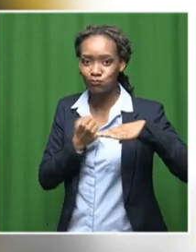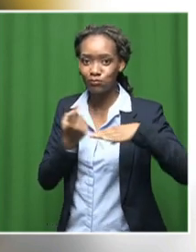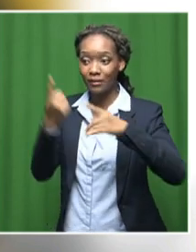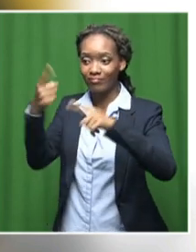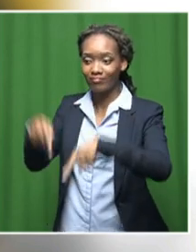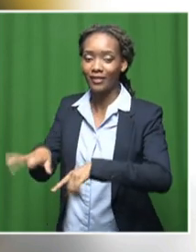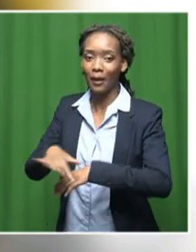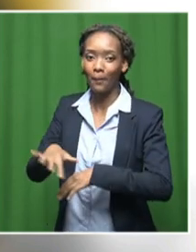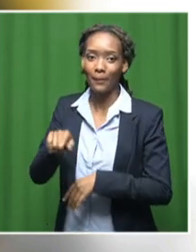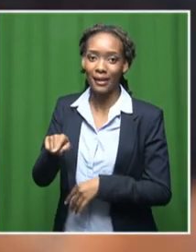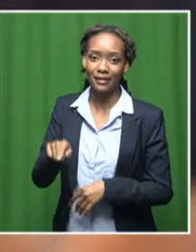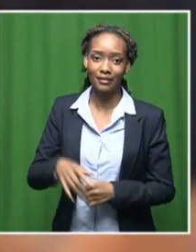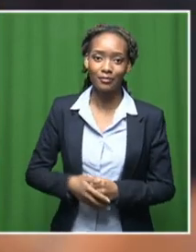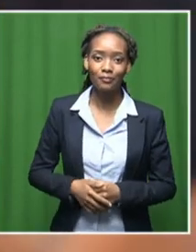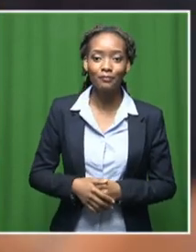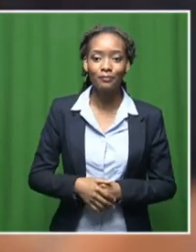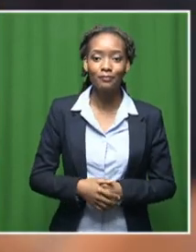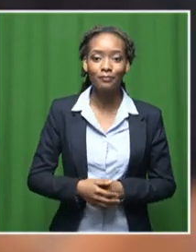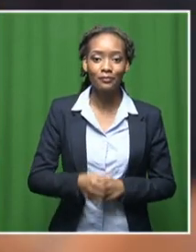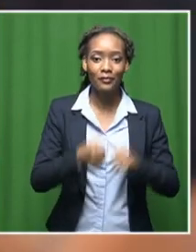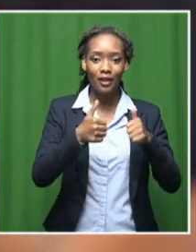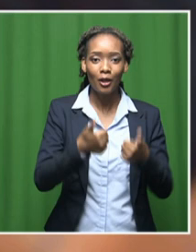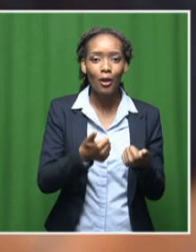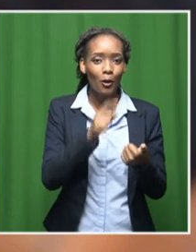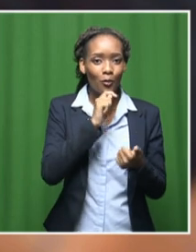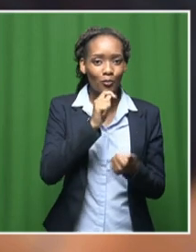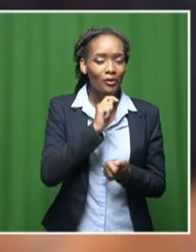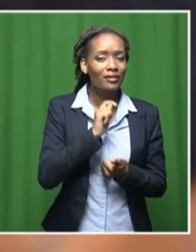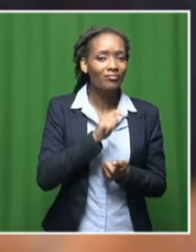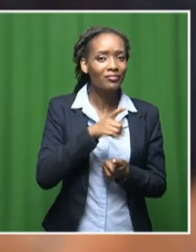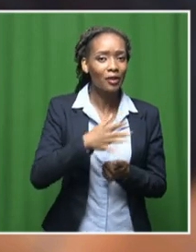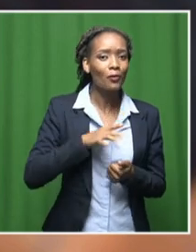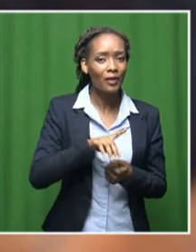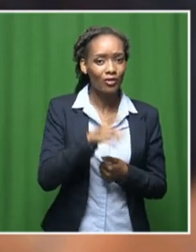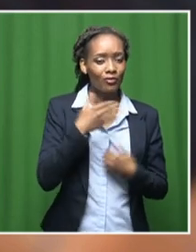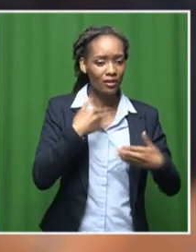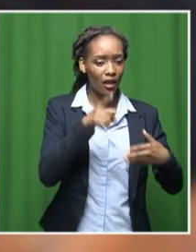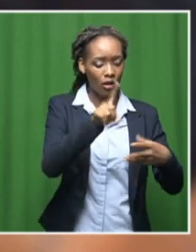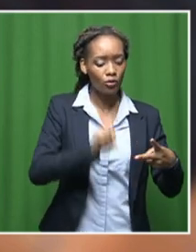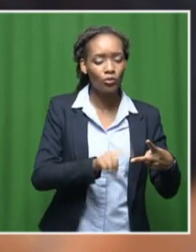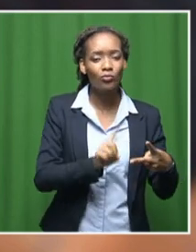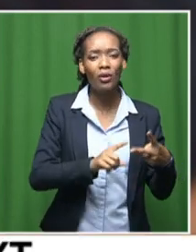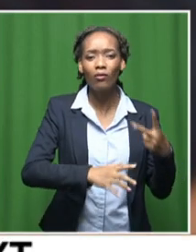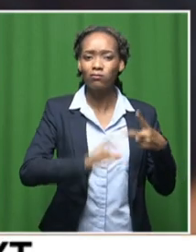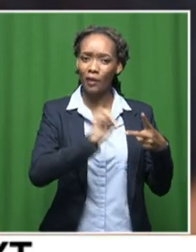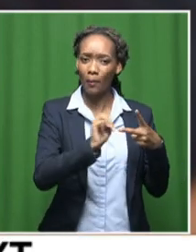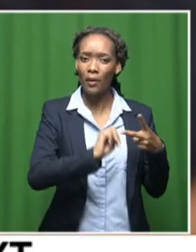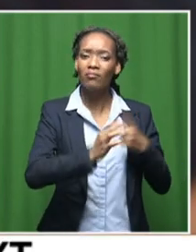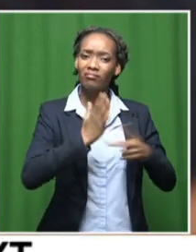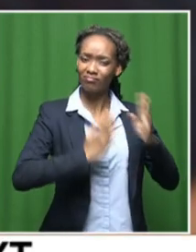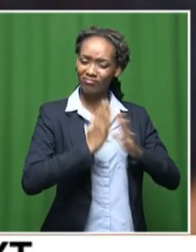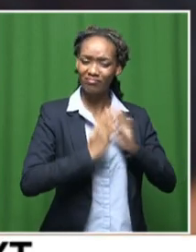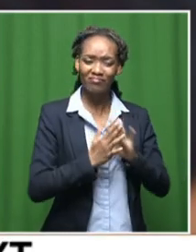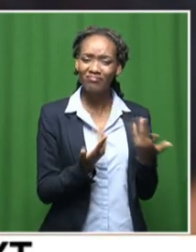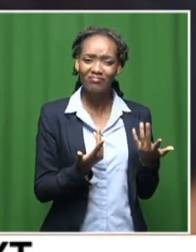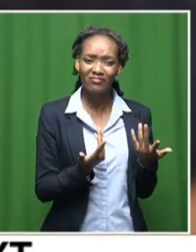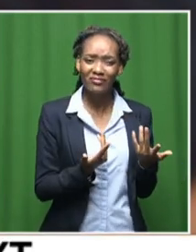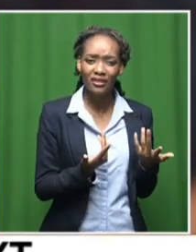very good morning to you. I want to start with you, Maurice. I mean, tell us more about the comedy show and what it is about.